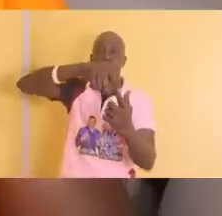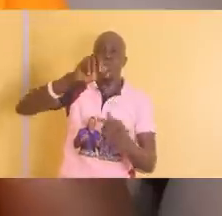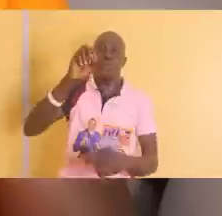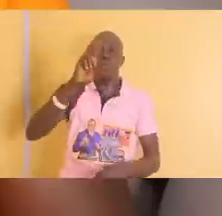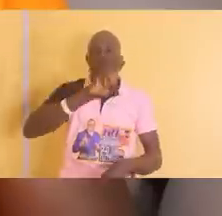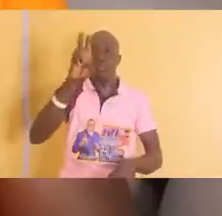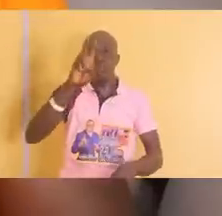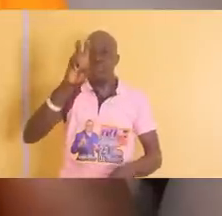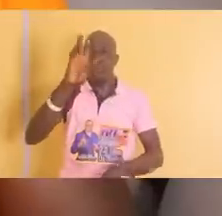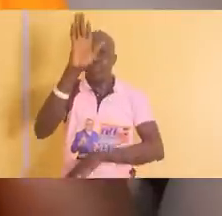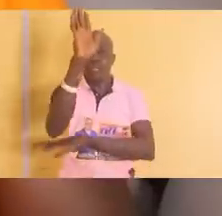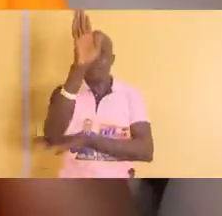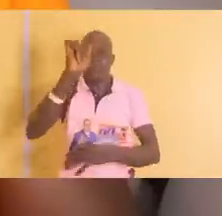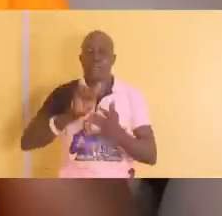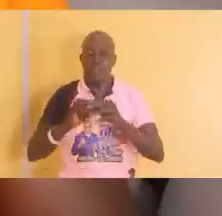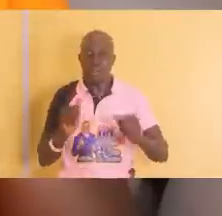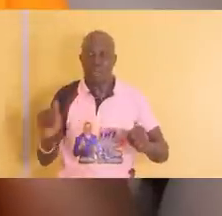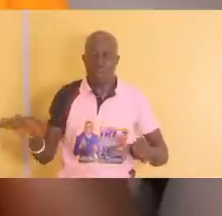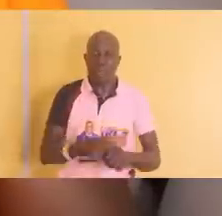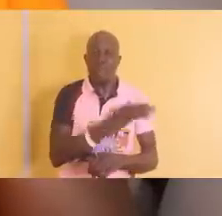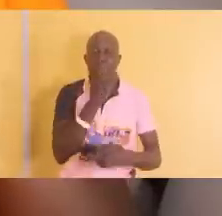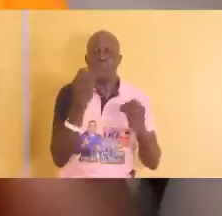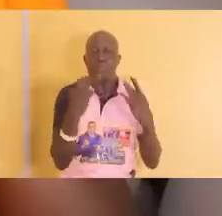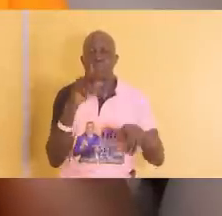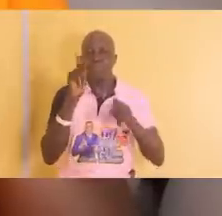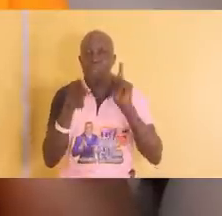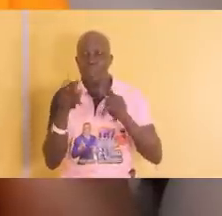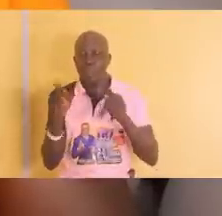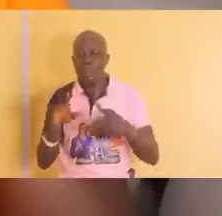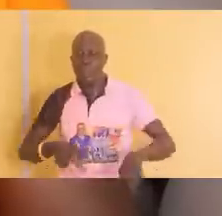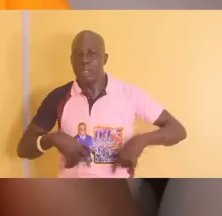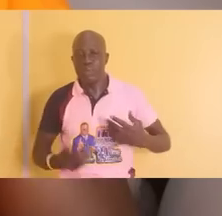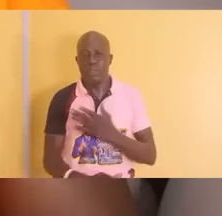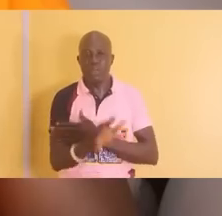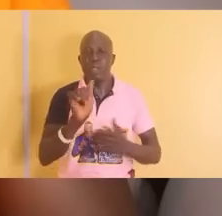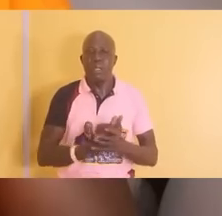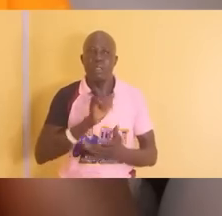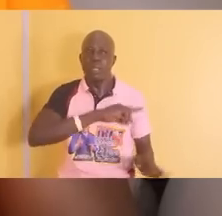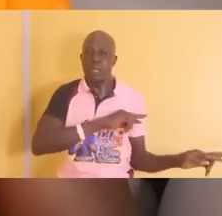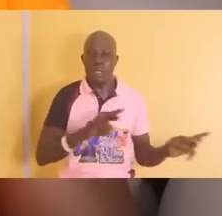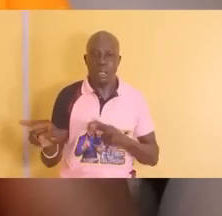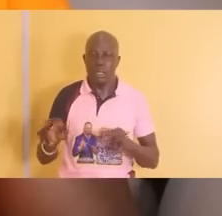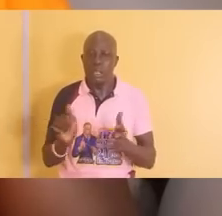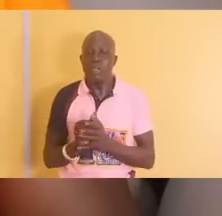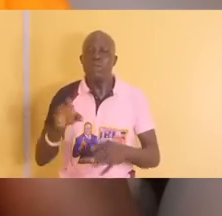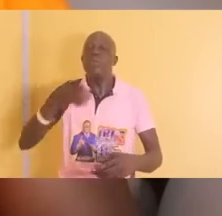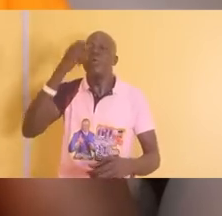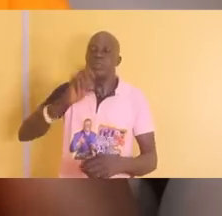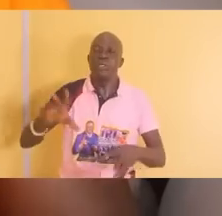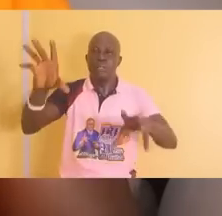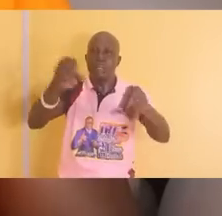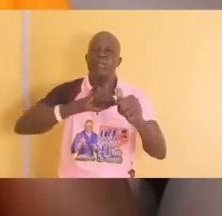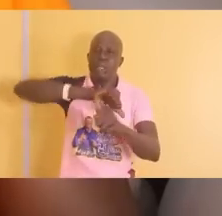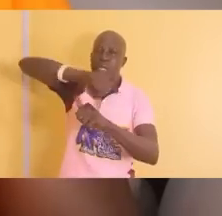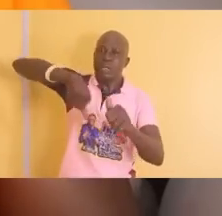meji. Till 2. O ma ni agbara. It will be powerful. Awon iko Olorun agbara. The living God. ti wa nbe. They are ready. O gbodo receive anointing.